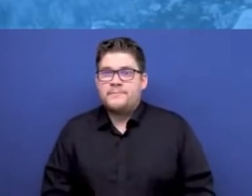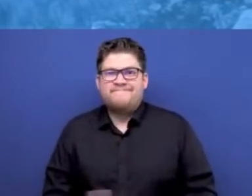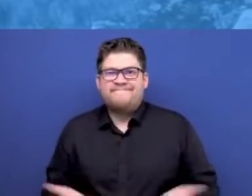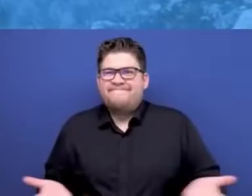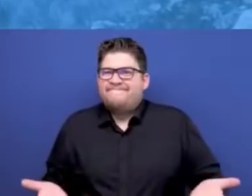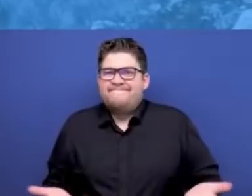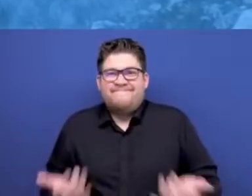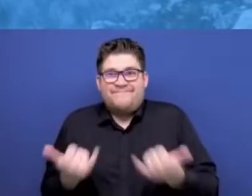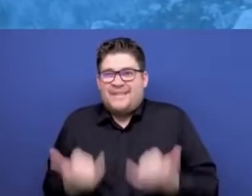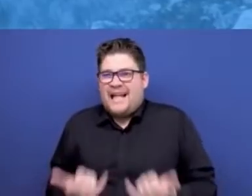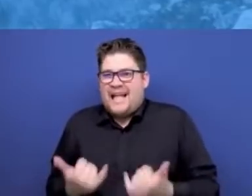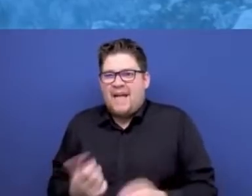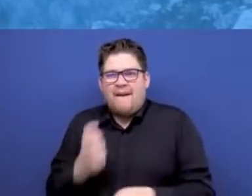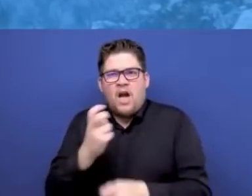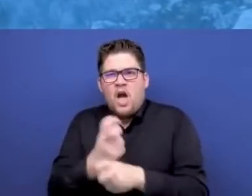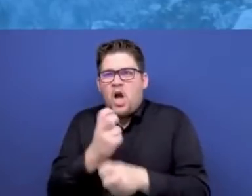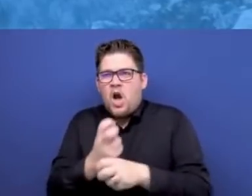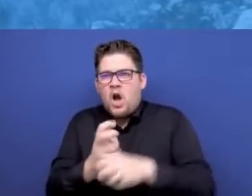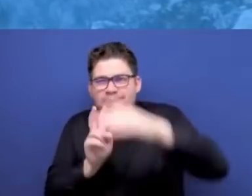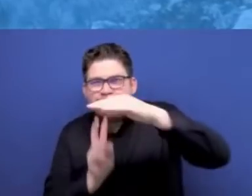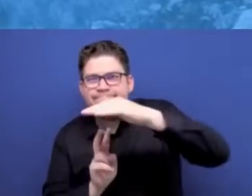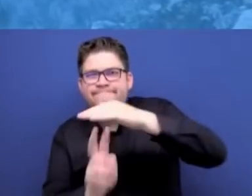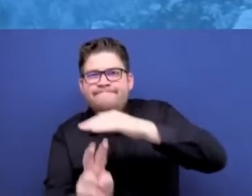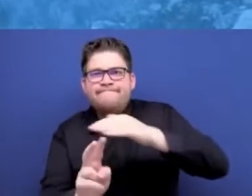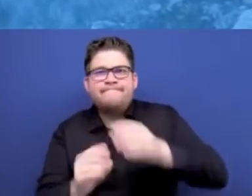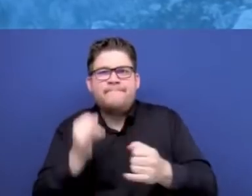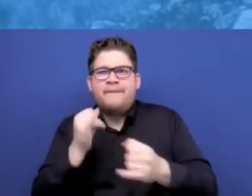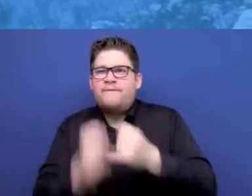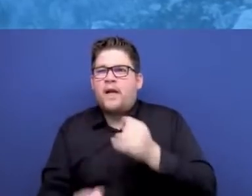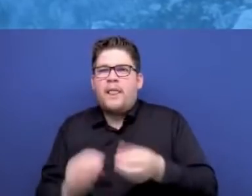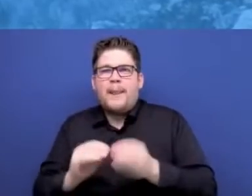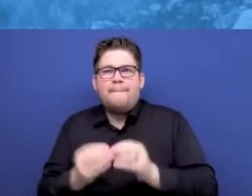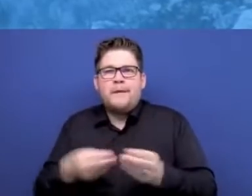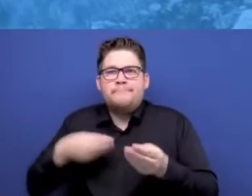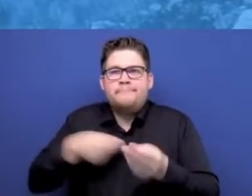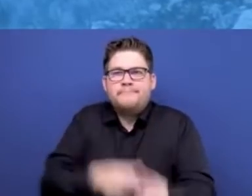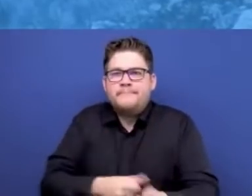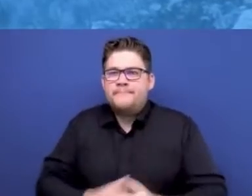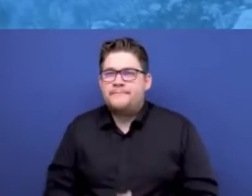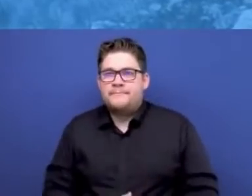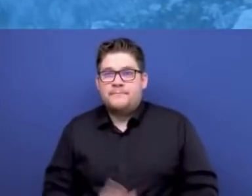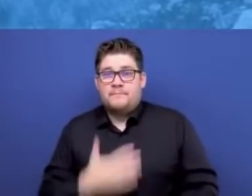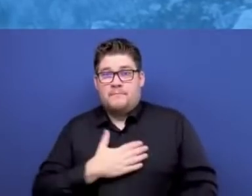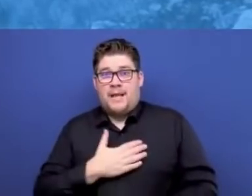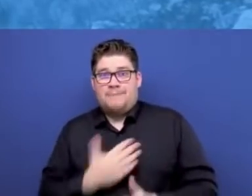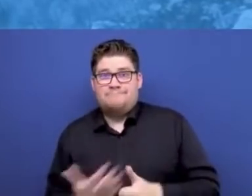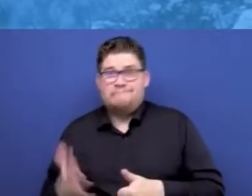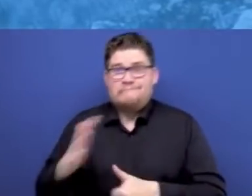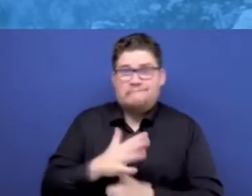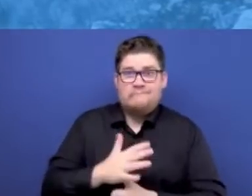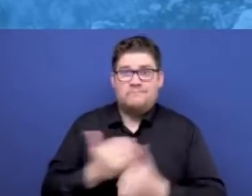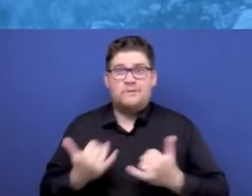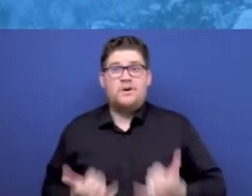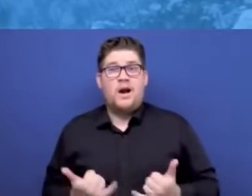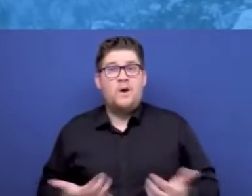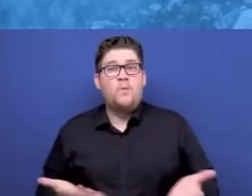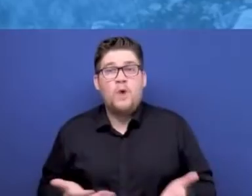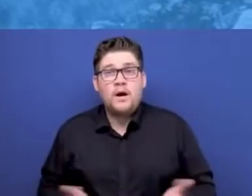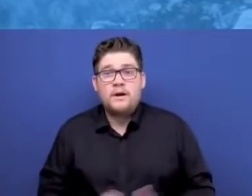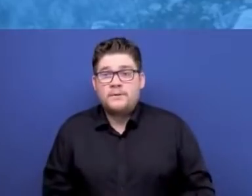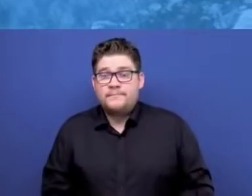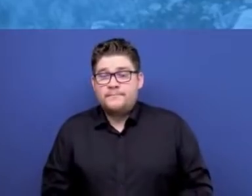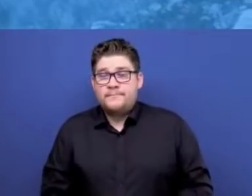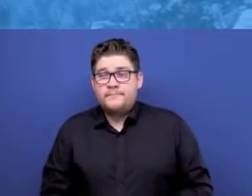would have for the public and the British Columbians is that we have access to the funding that